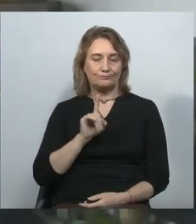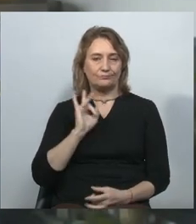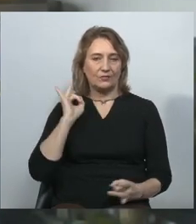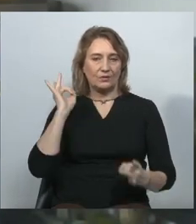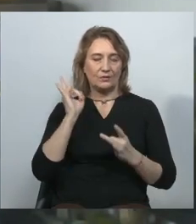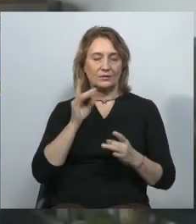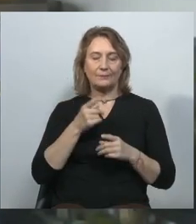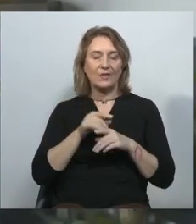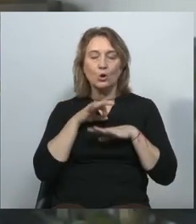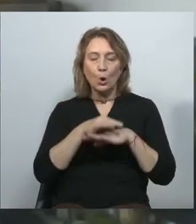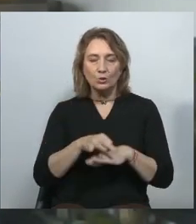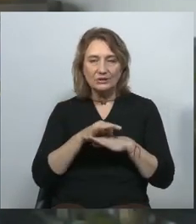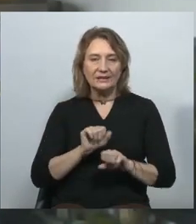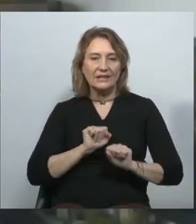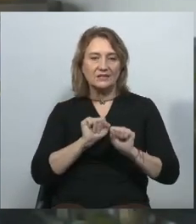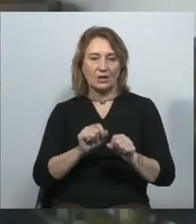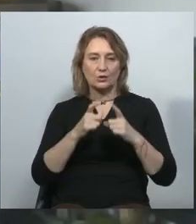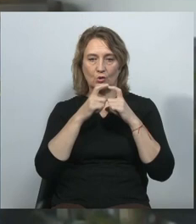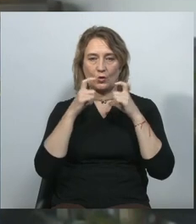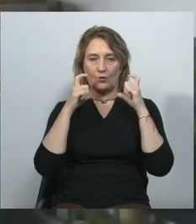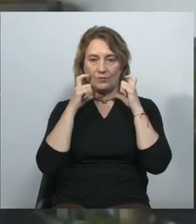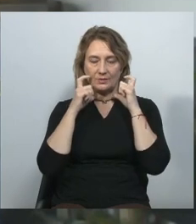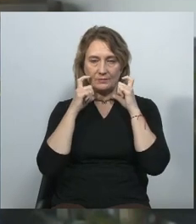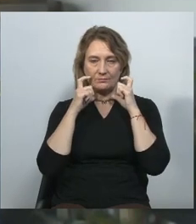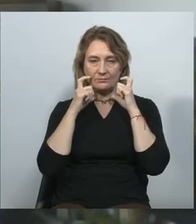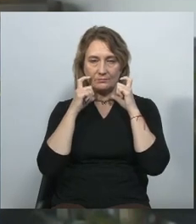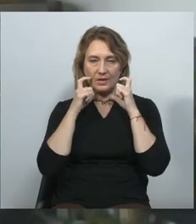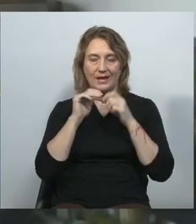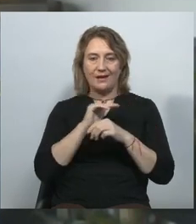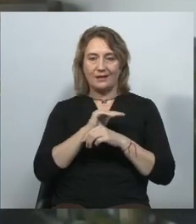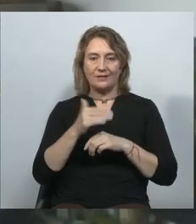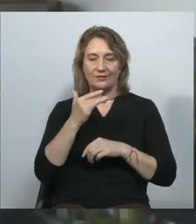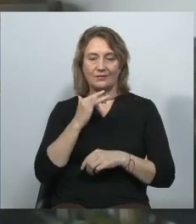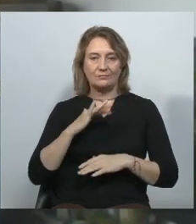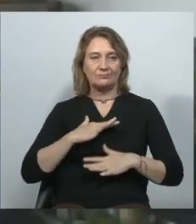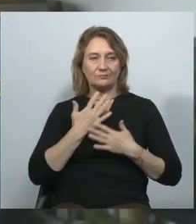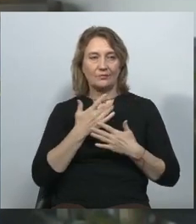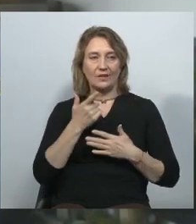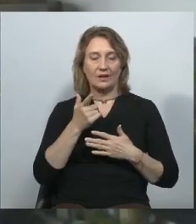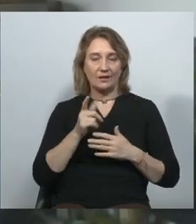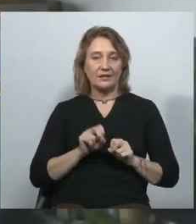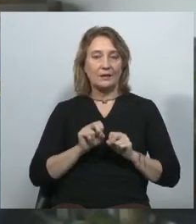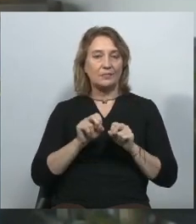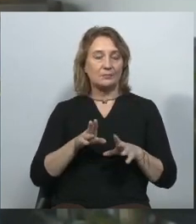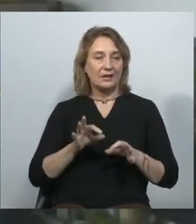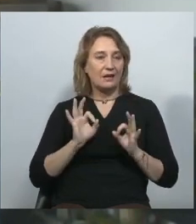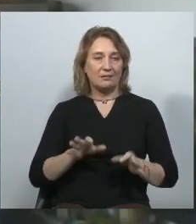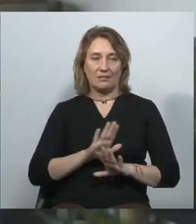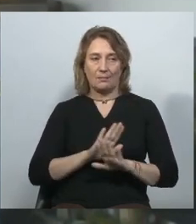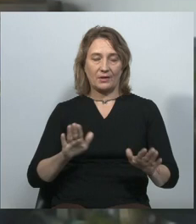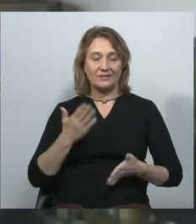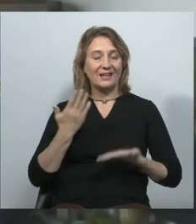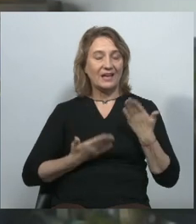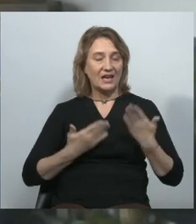reduces the level of oxygen in your blood and is therefore dangerous. So this is completely false, of course. And if you, as a journalist,